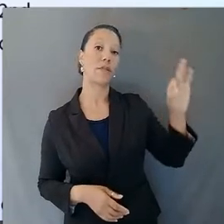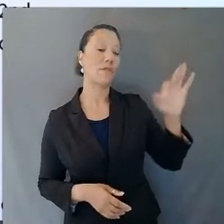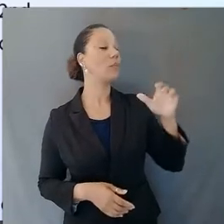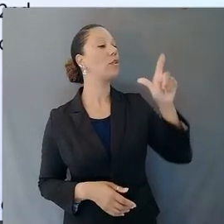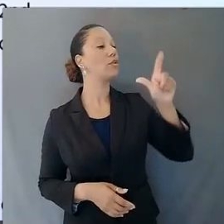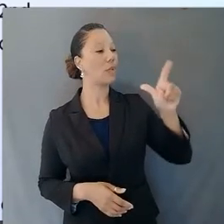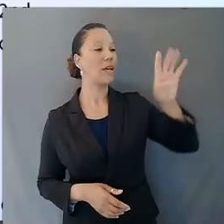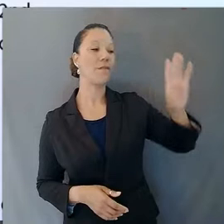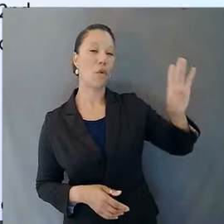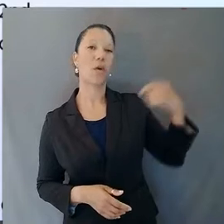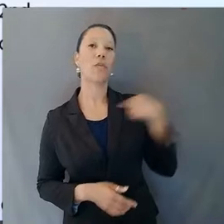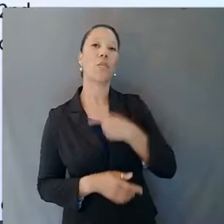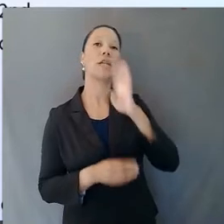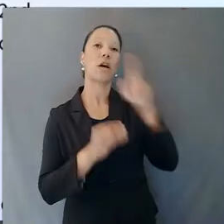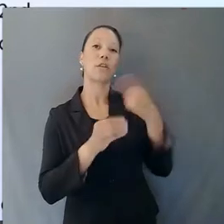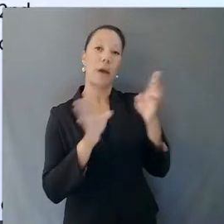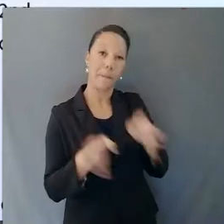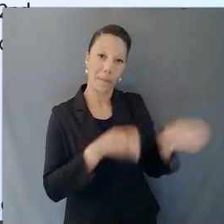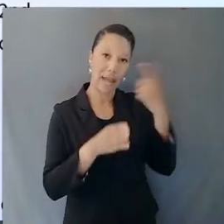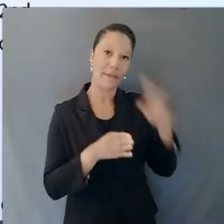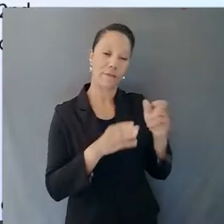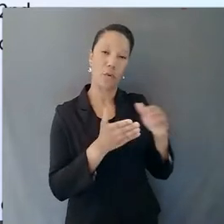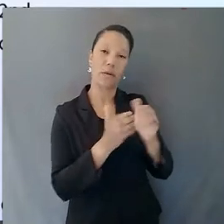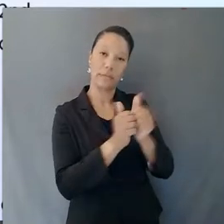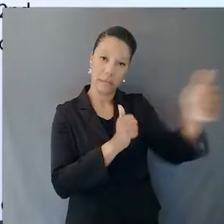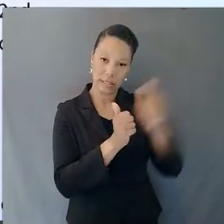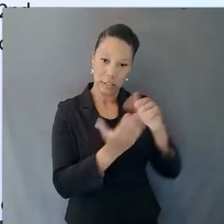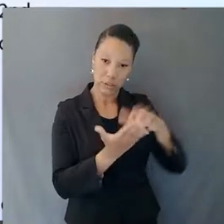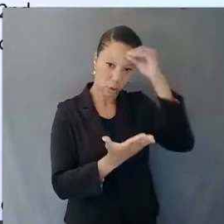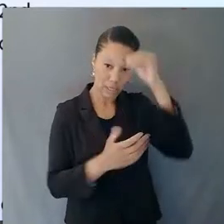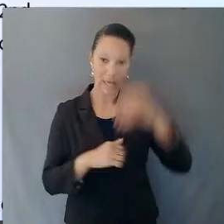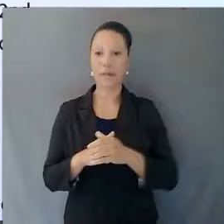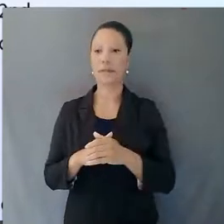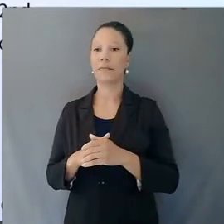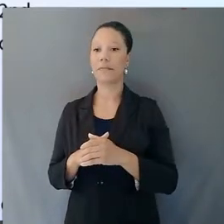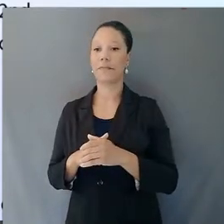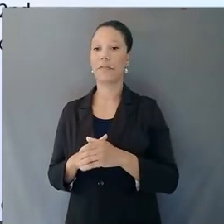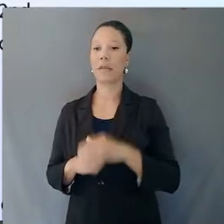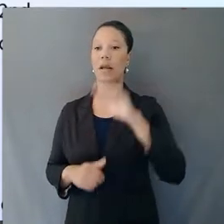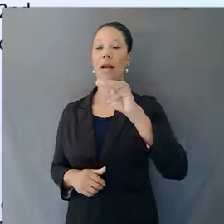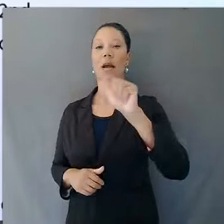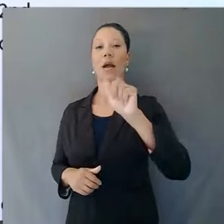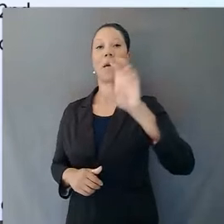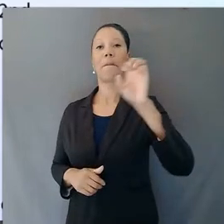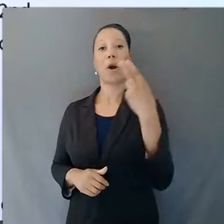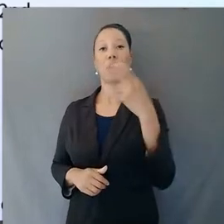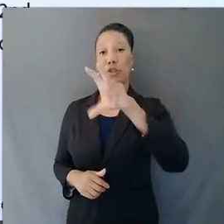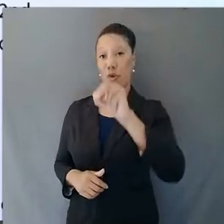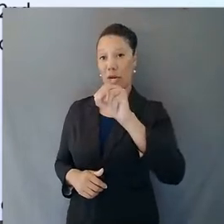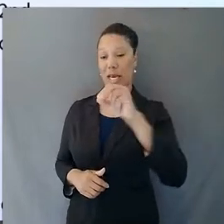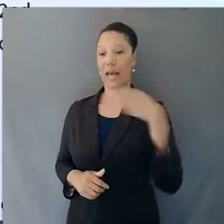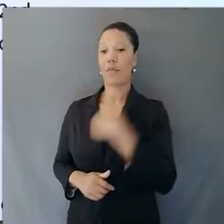learning preparation. Then right on March 30th, we launched the Chromebook checkout distribution plan and started